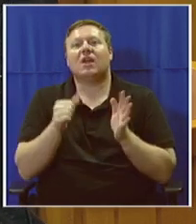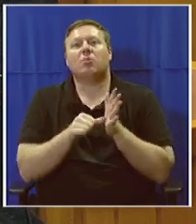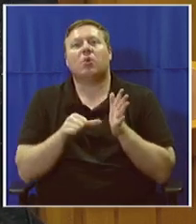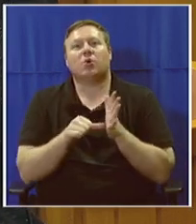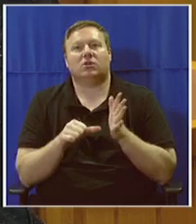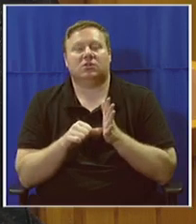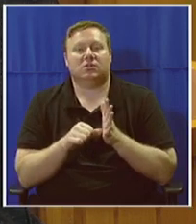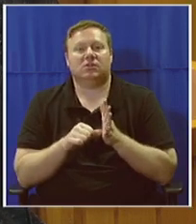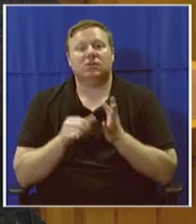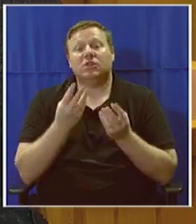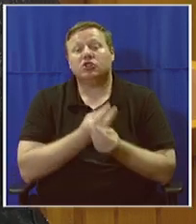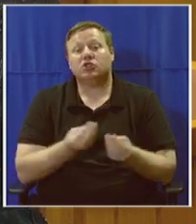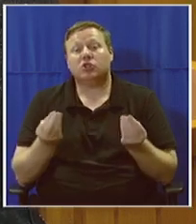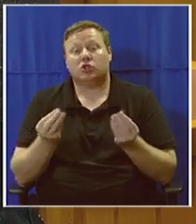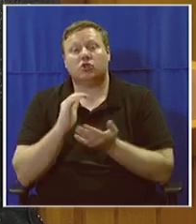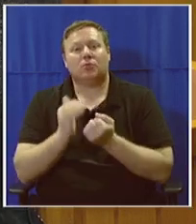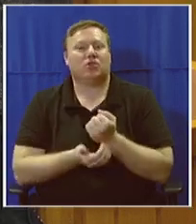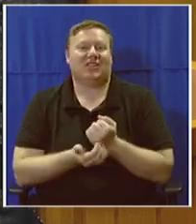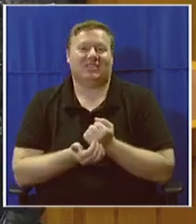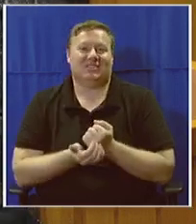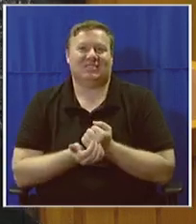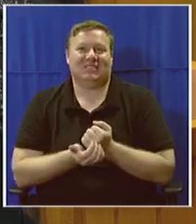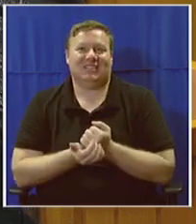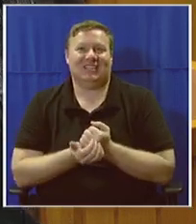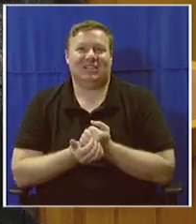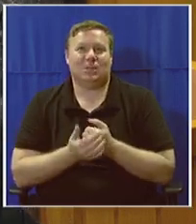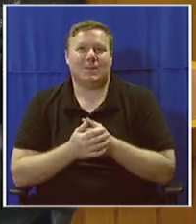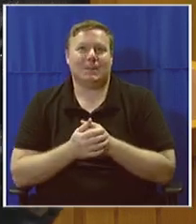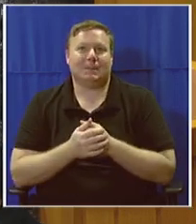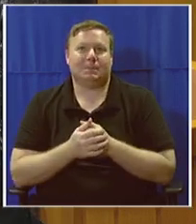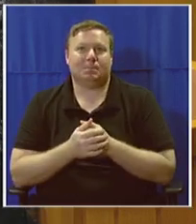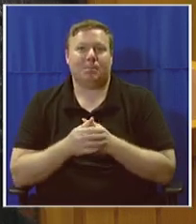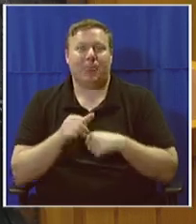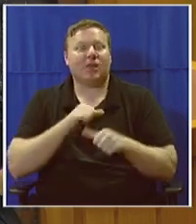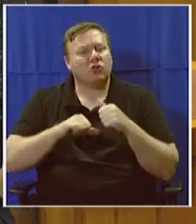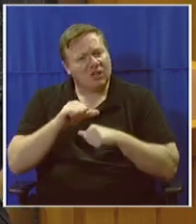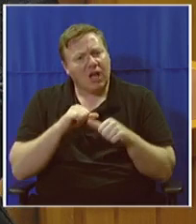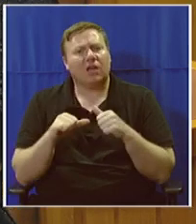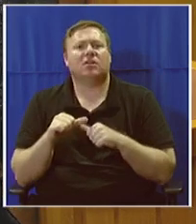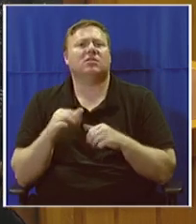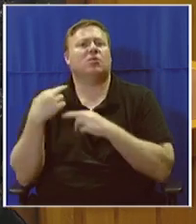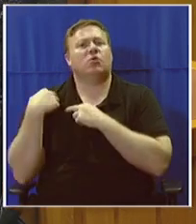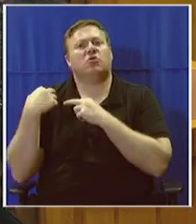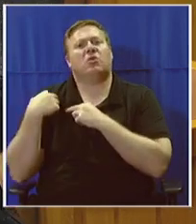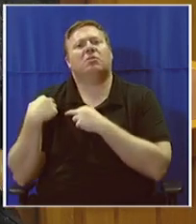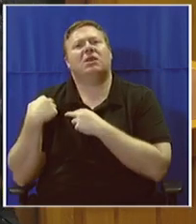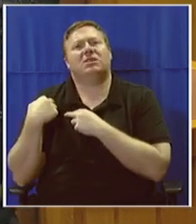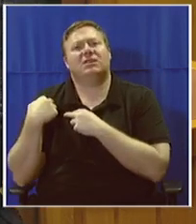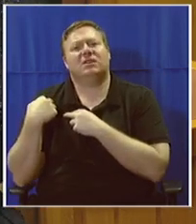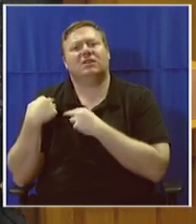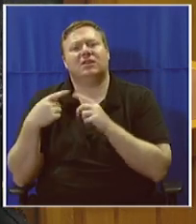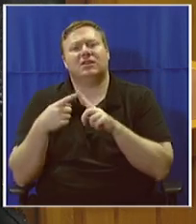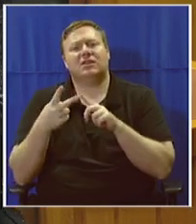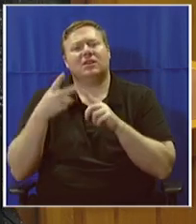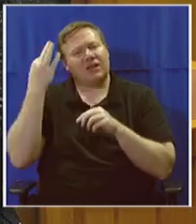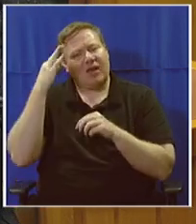that our children be protected. It's societal responsibility. It's